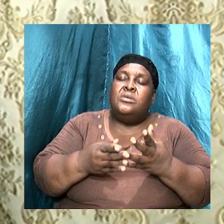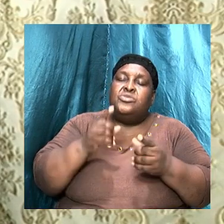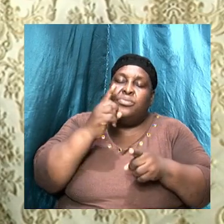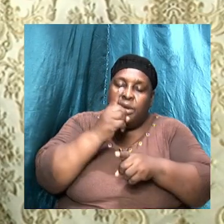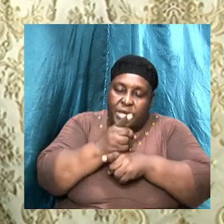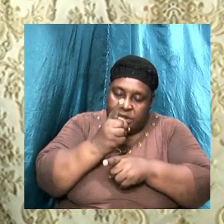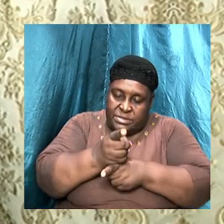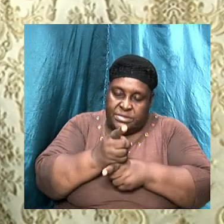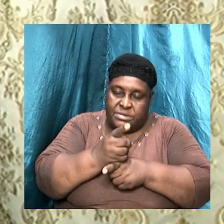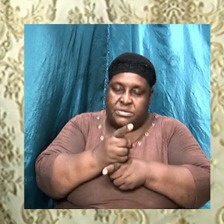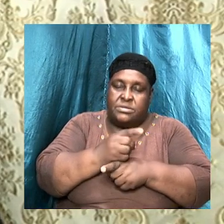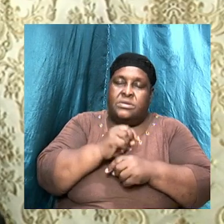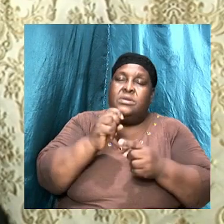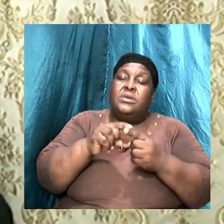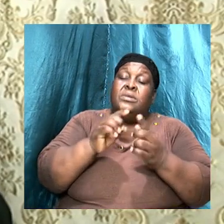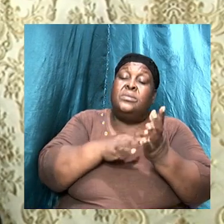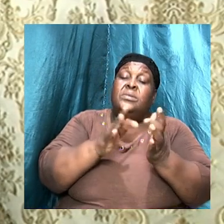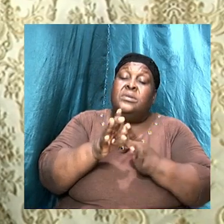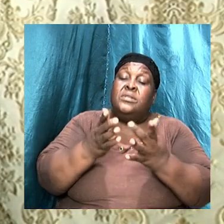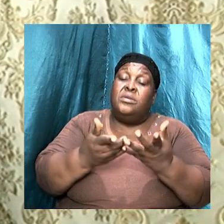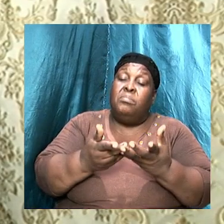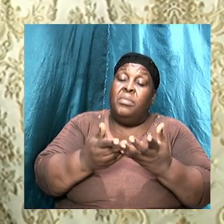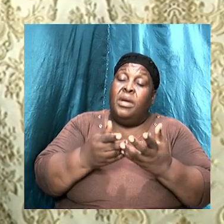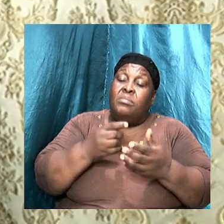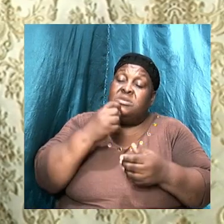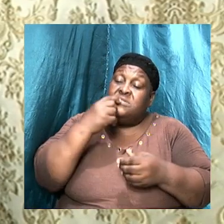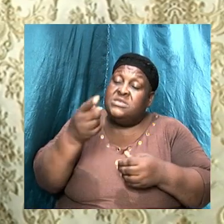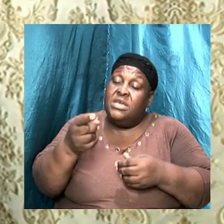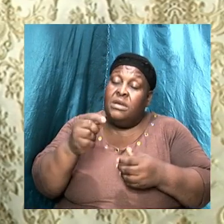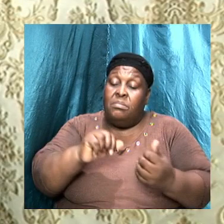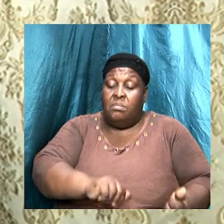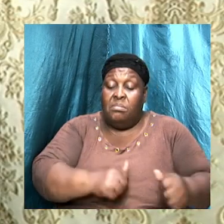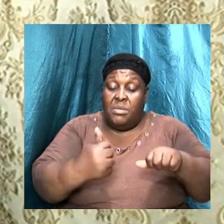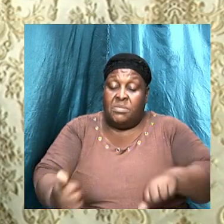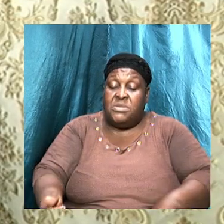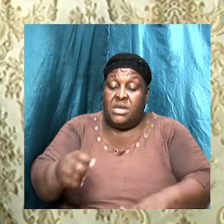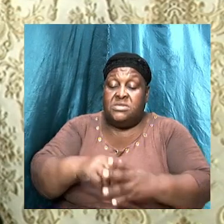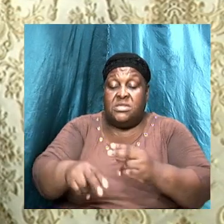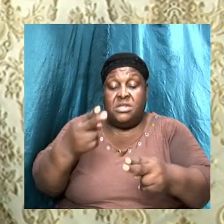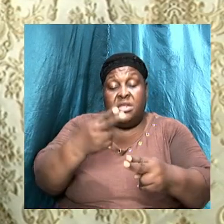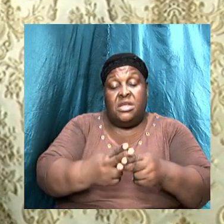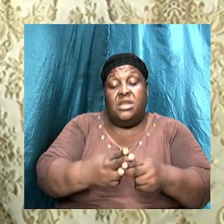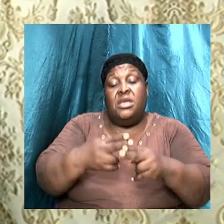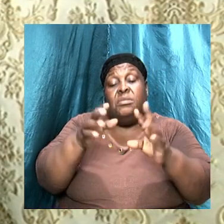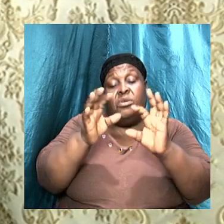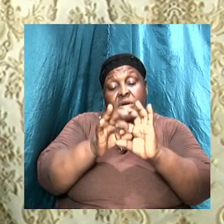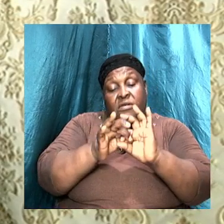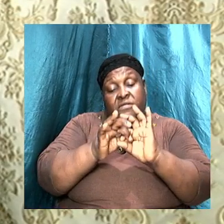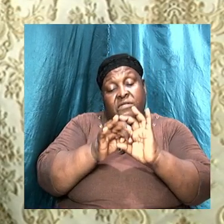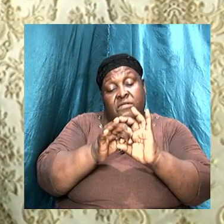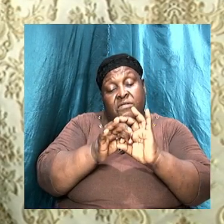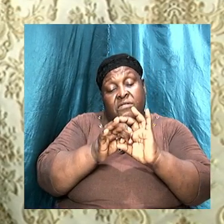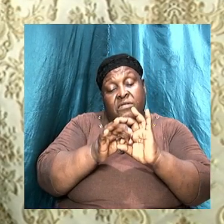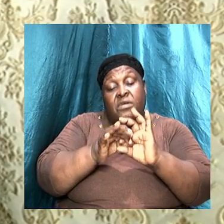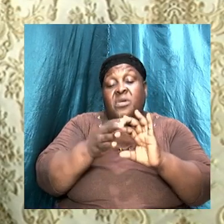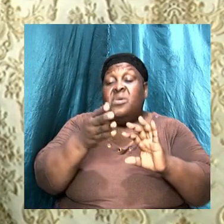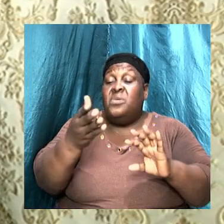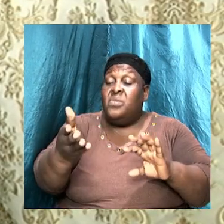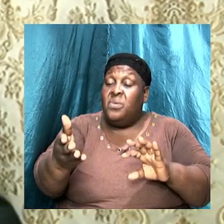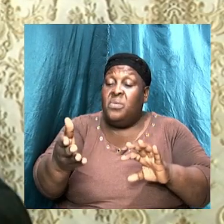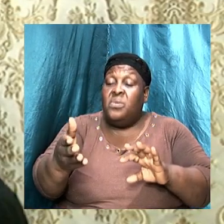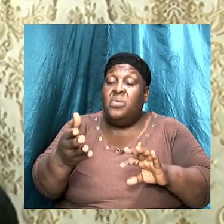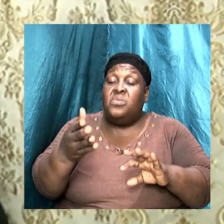Amen. So when the Bible says, look here, baptize in the name of those of us who know